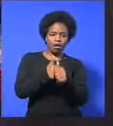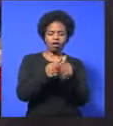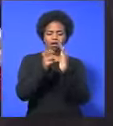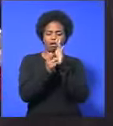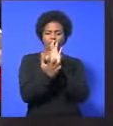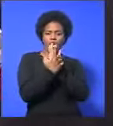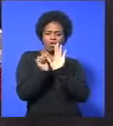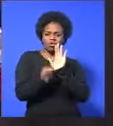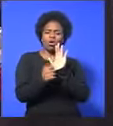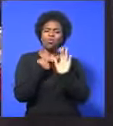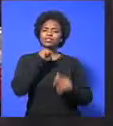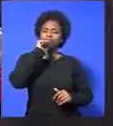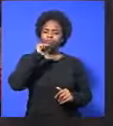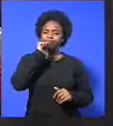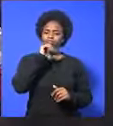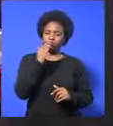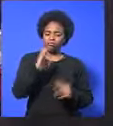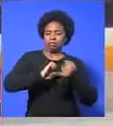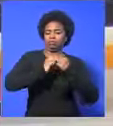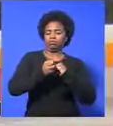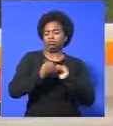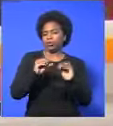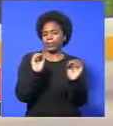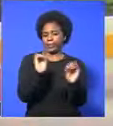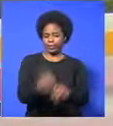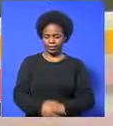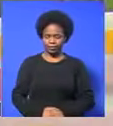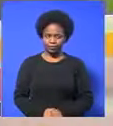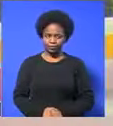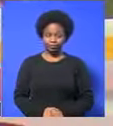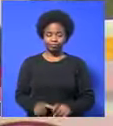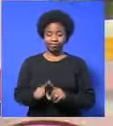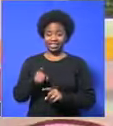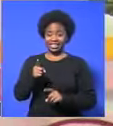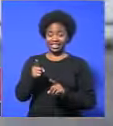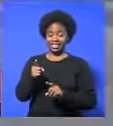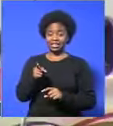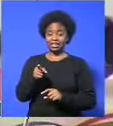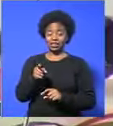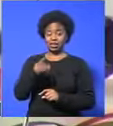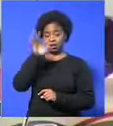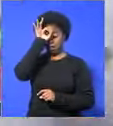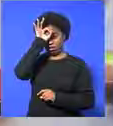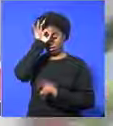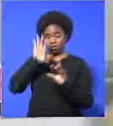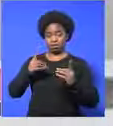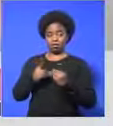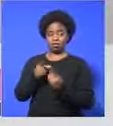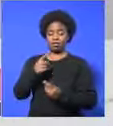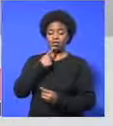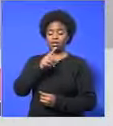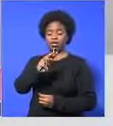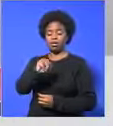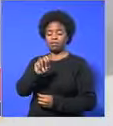go to the highest court and the land. Nothing will stop them. But the Johannesburg Metro Police Department is sticking to